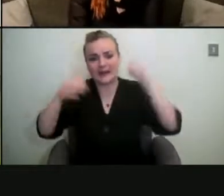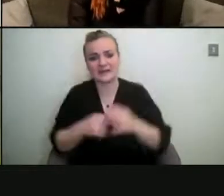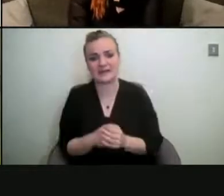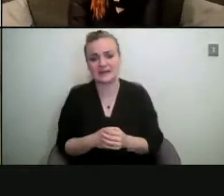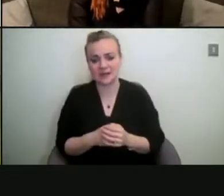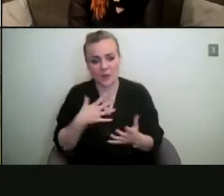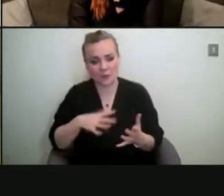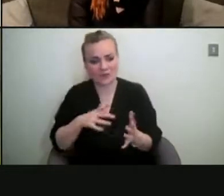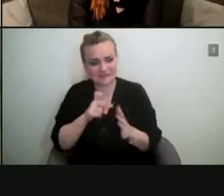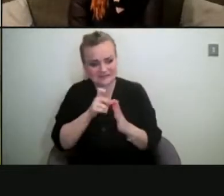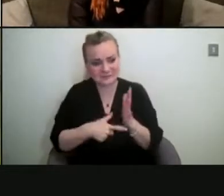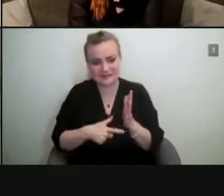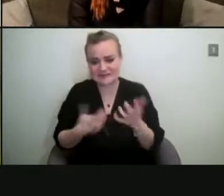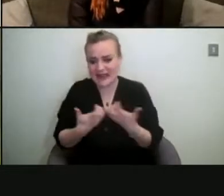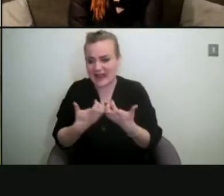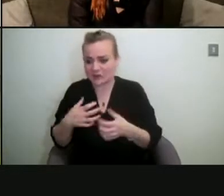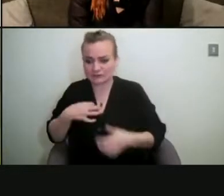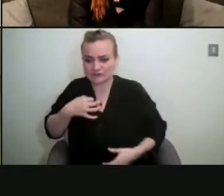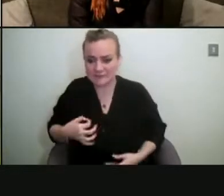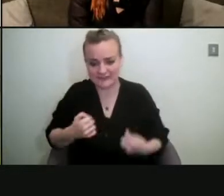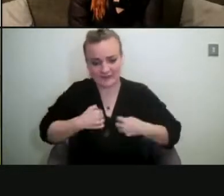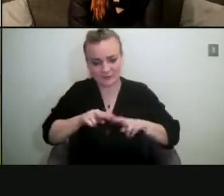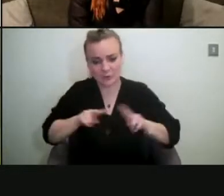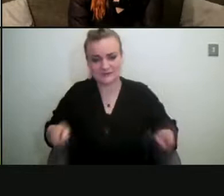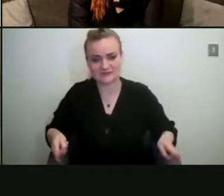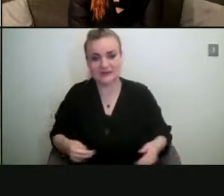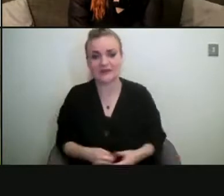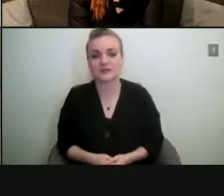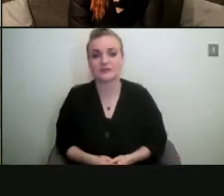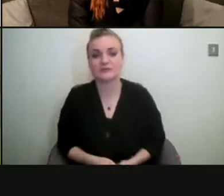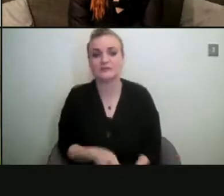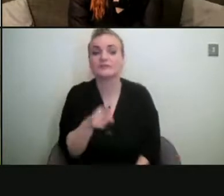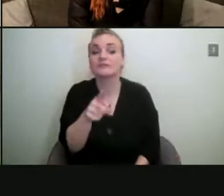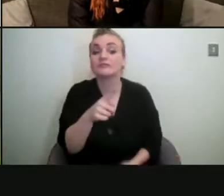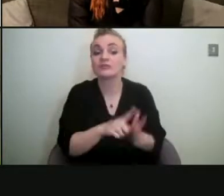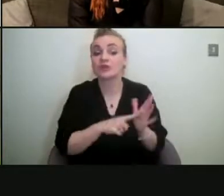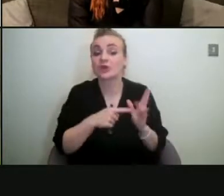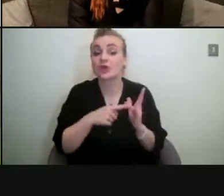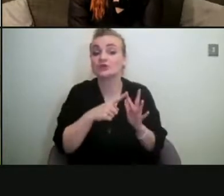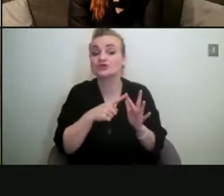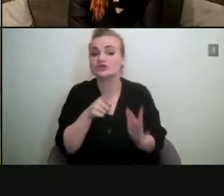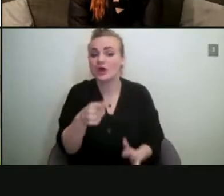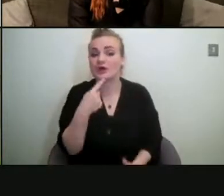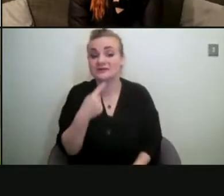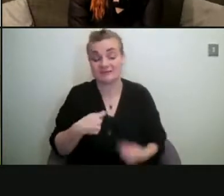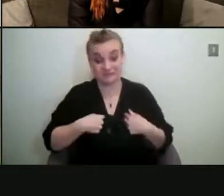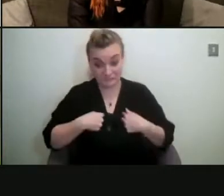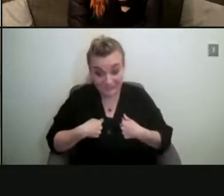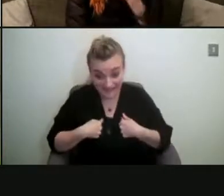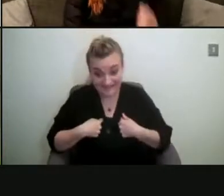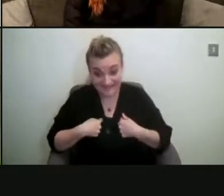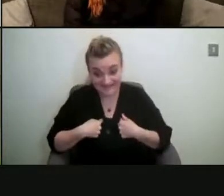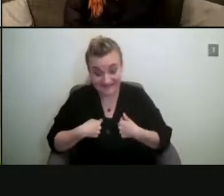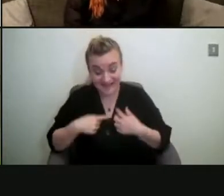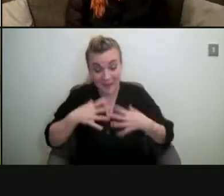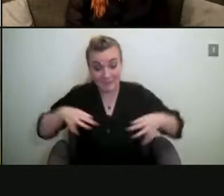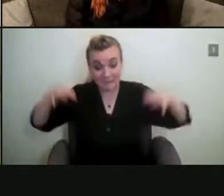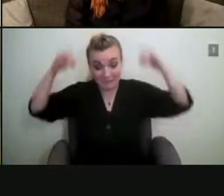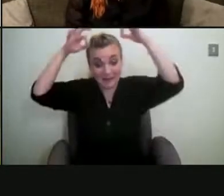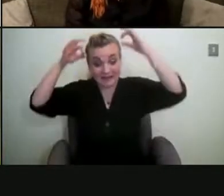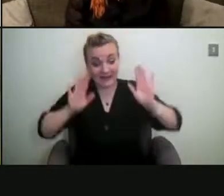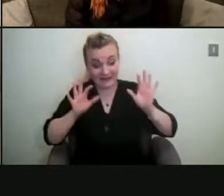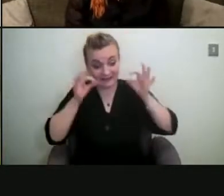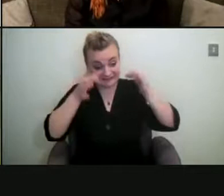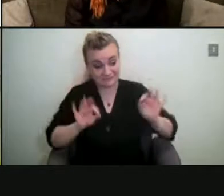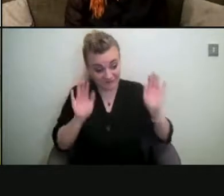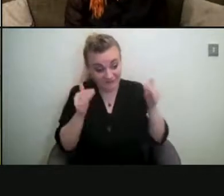Yeah, so I think for me in classical ballet, there is definitely a big gap at the moment. And I think